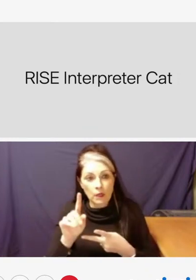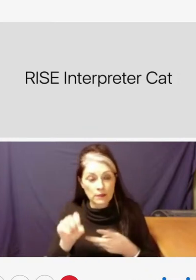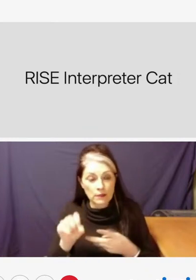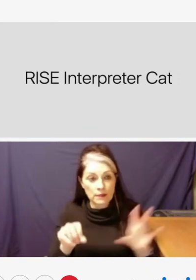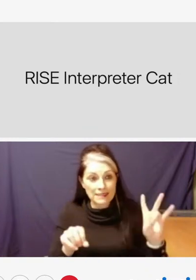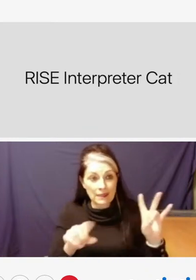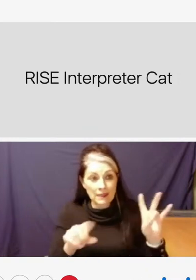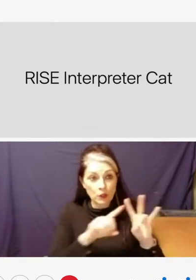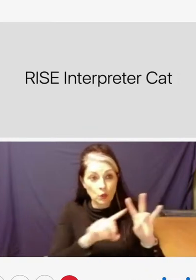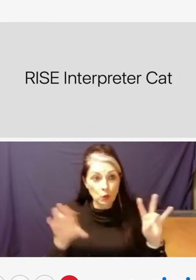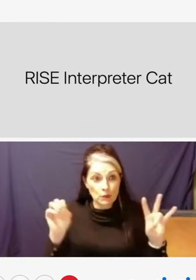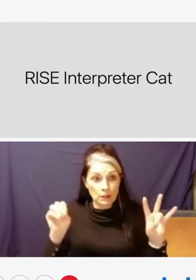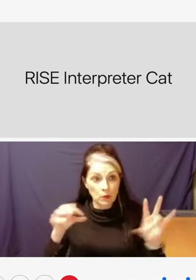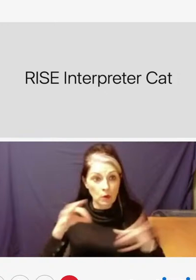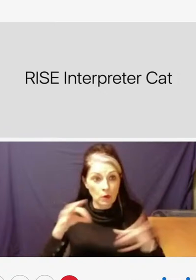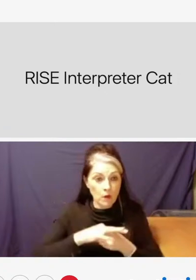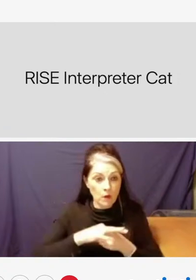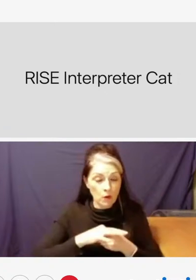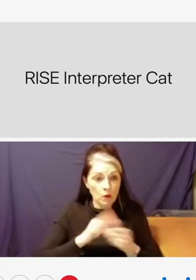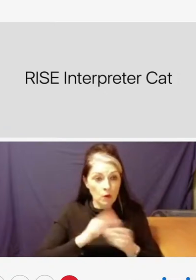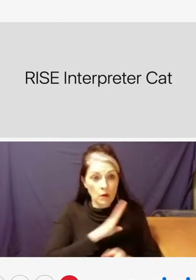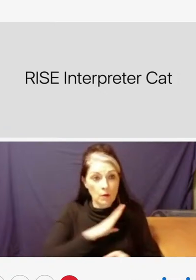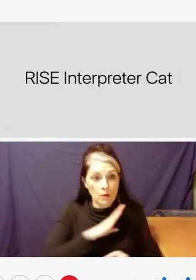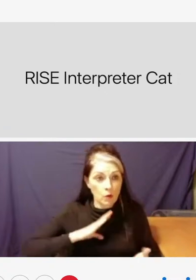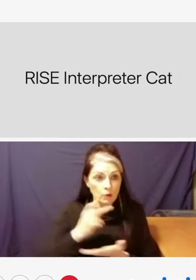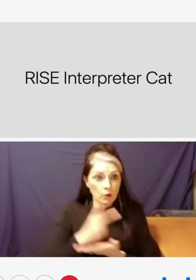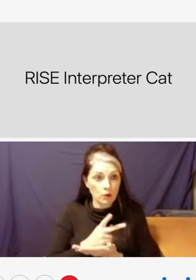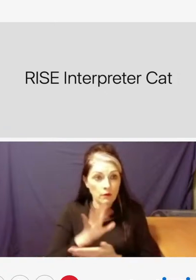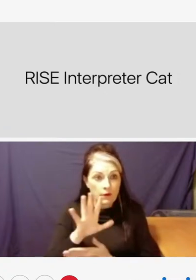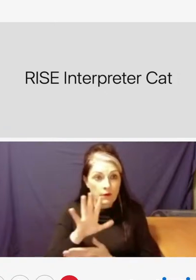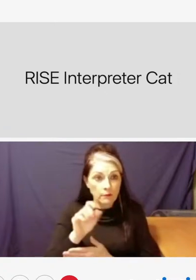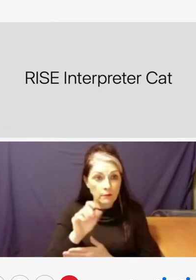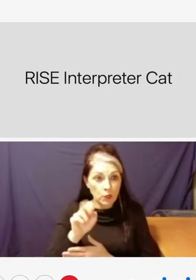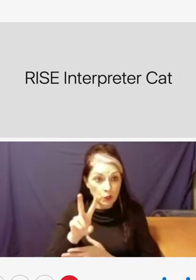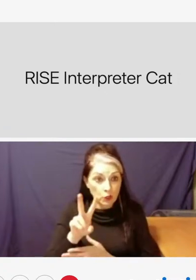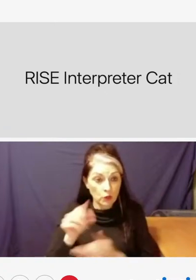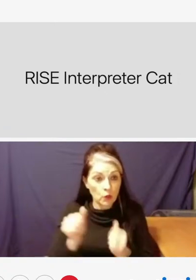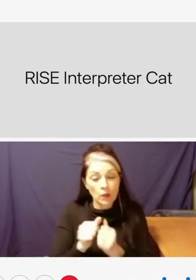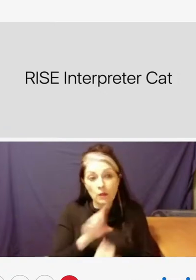approved action item 5.2 with board member sandal